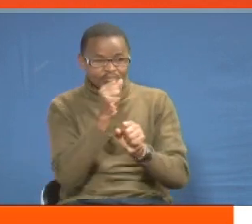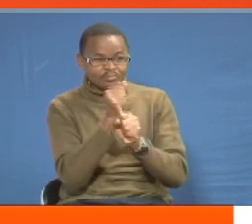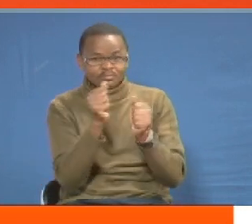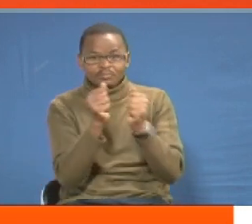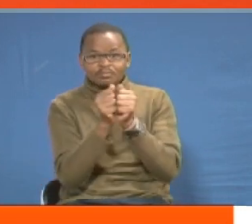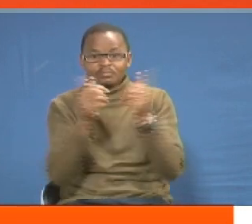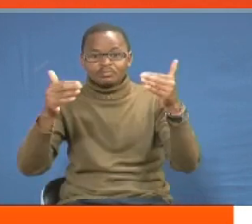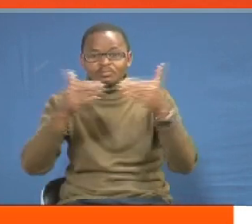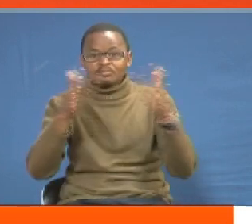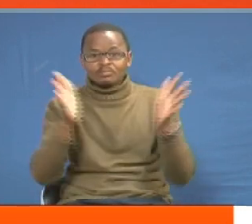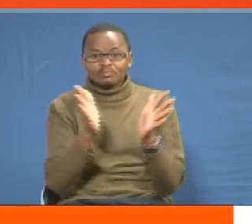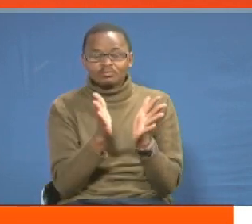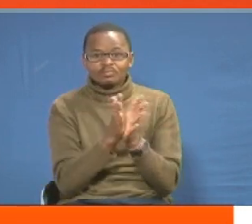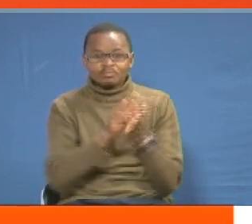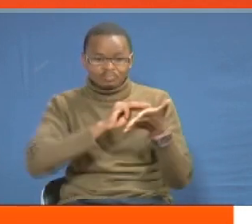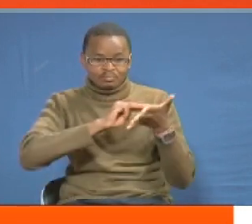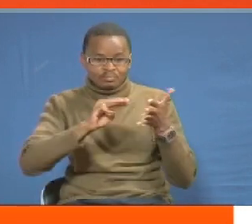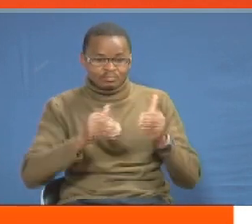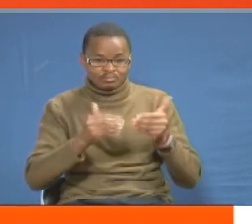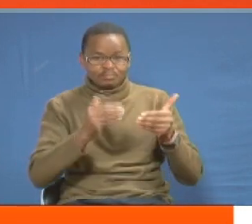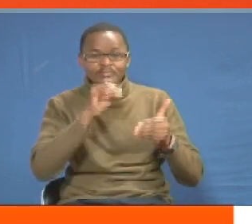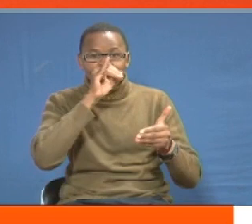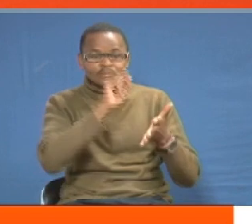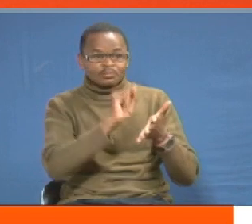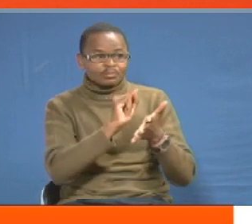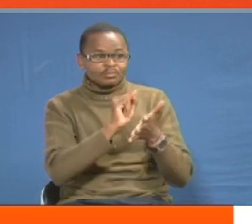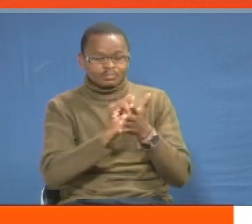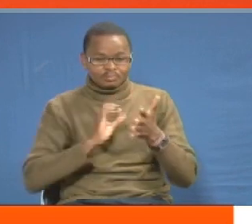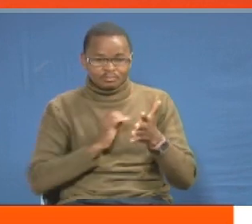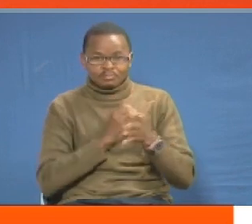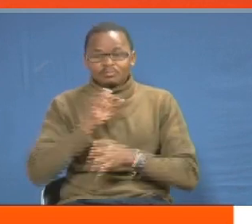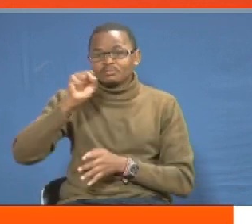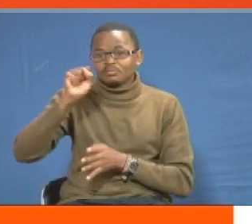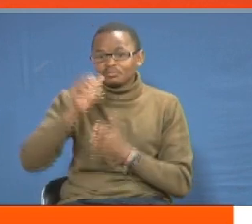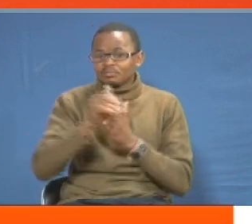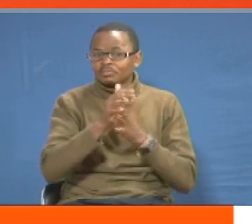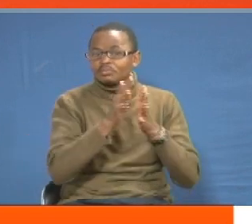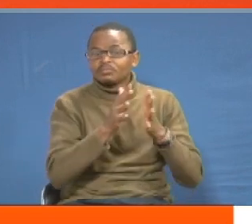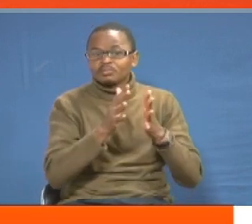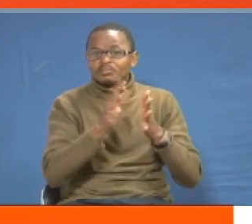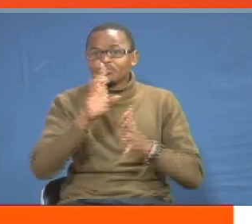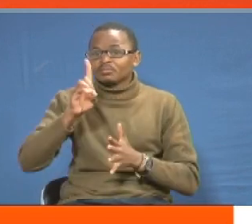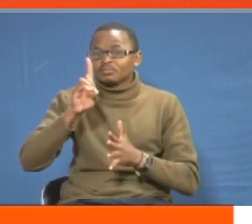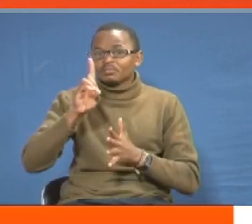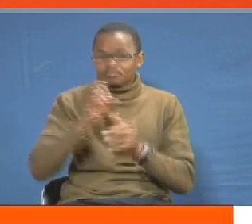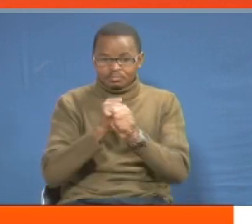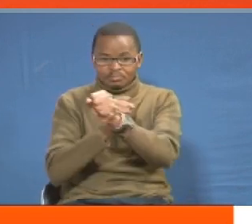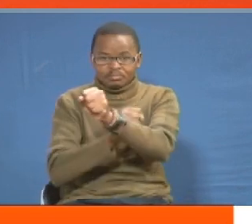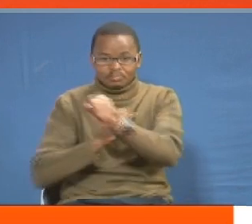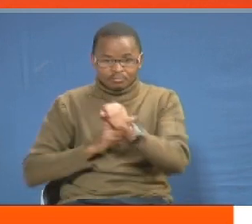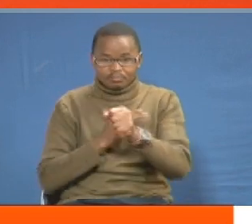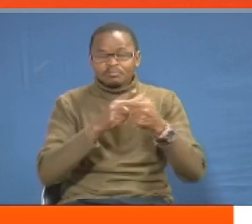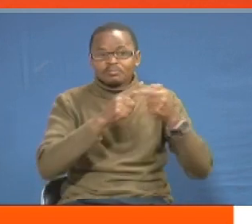you work with the communities, the message that they give you is that our political leaders could support